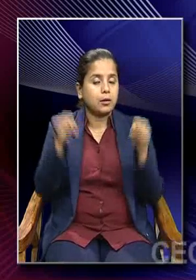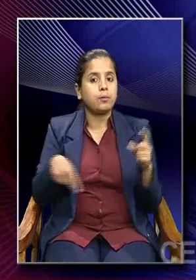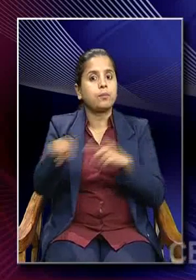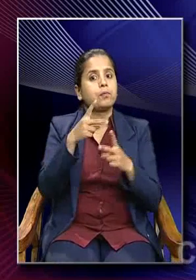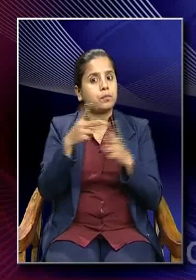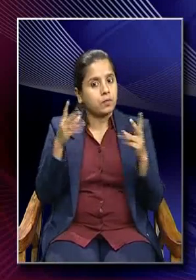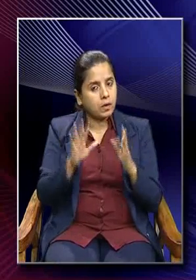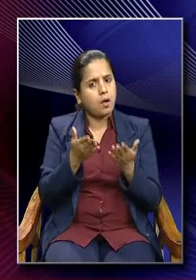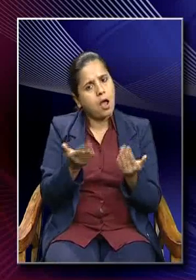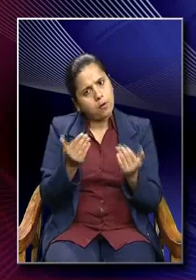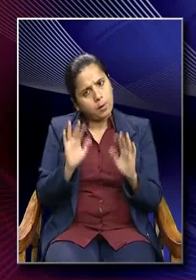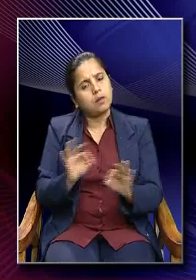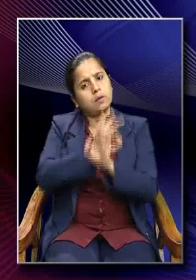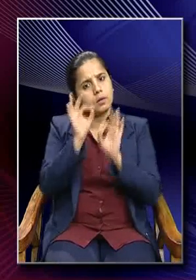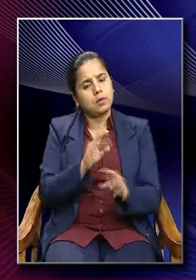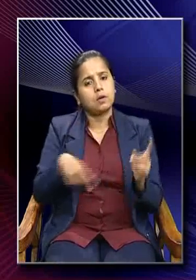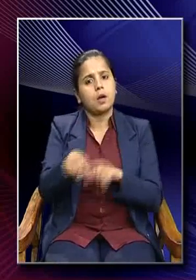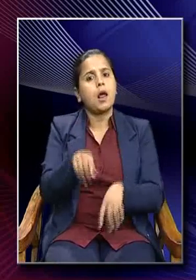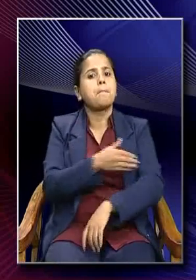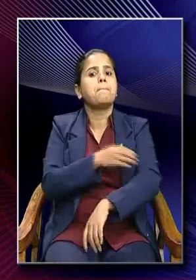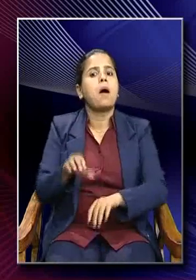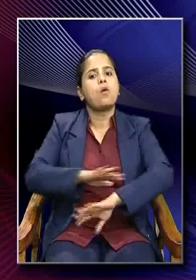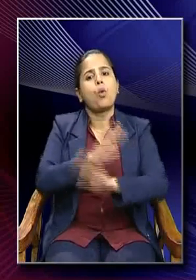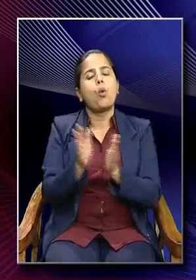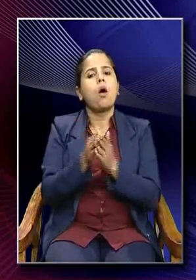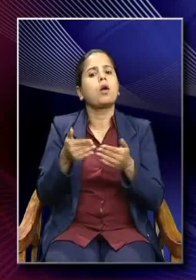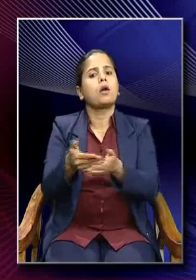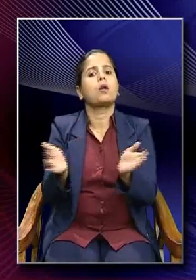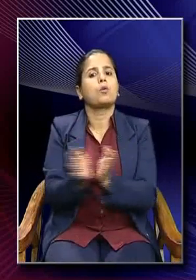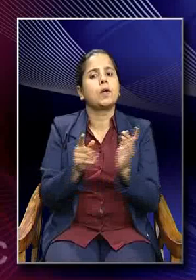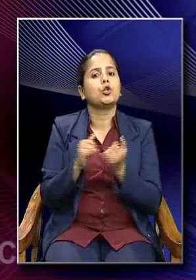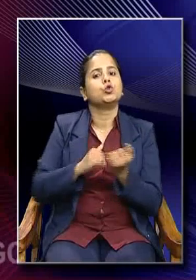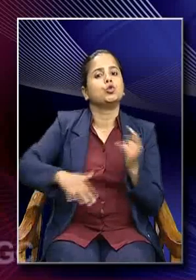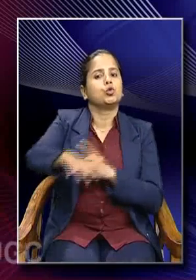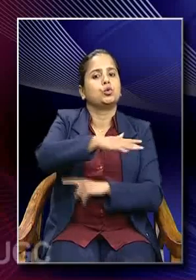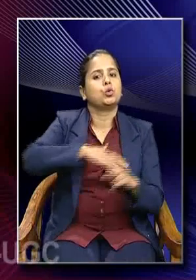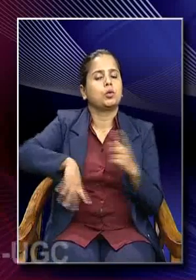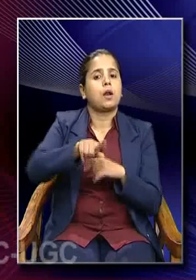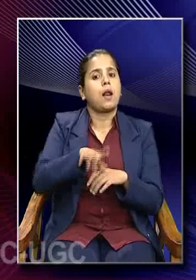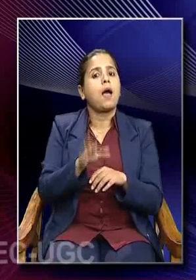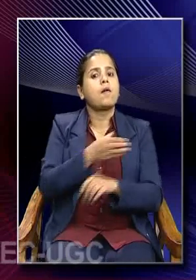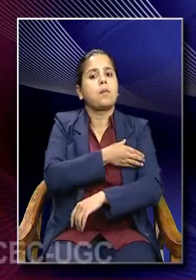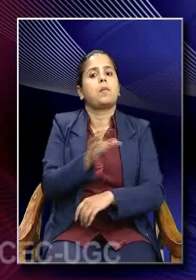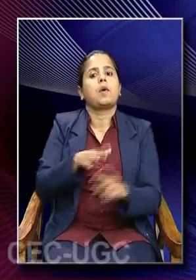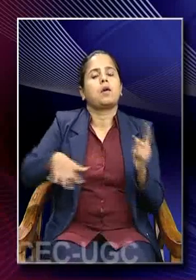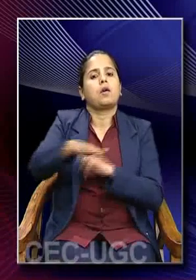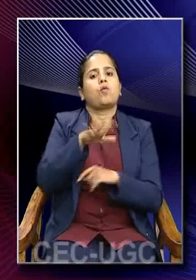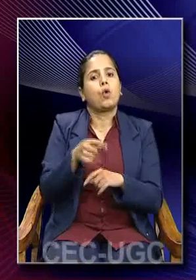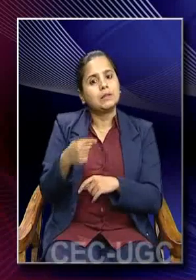energy systems available. They empower the whole community and the society. They empower the region, making